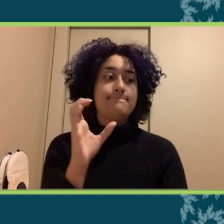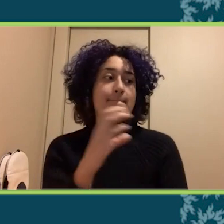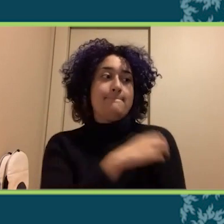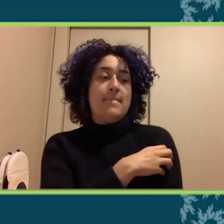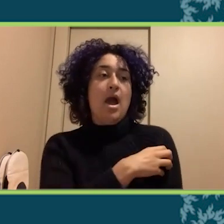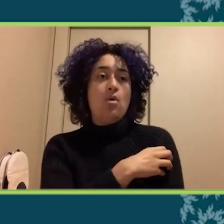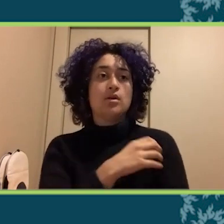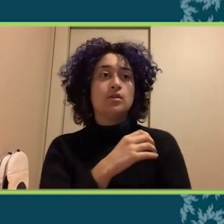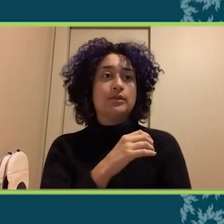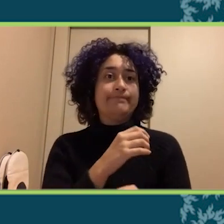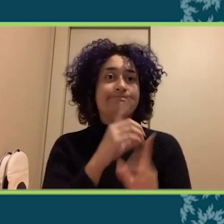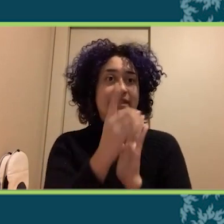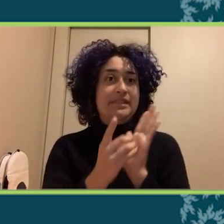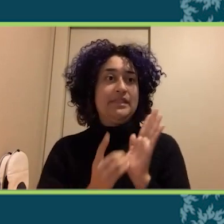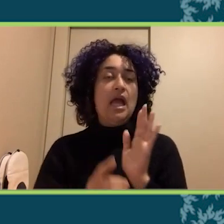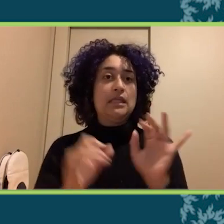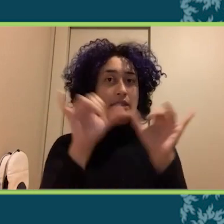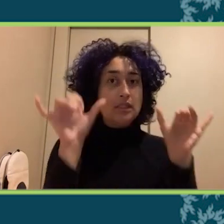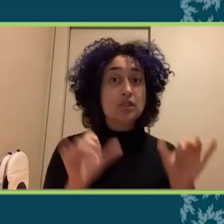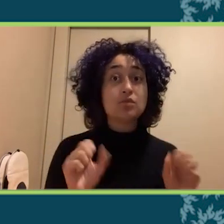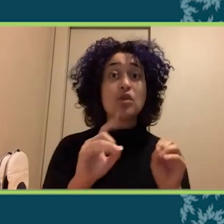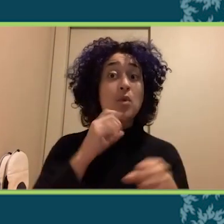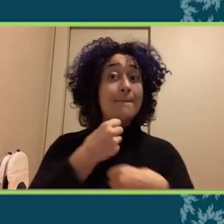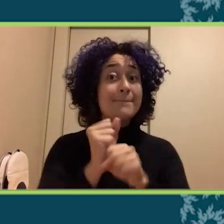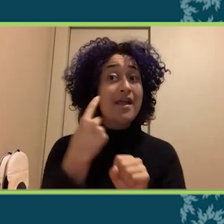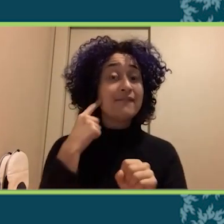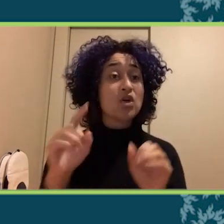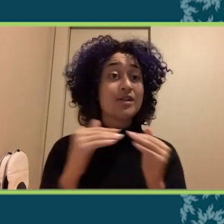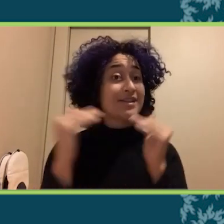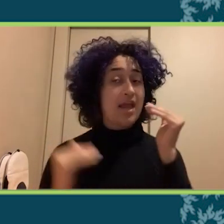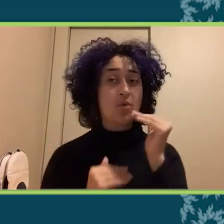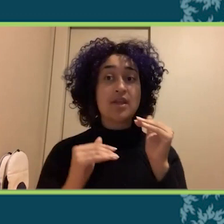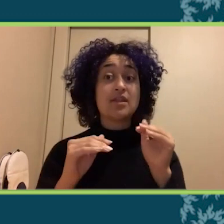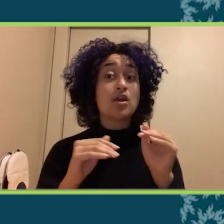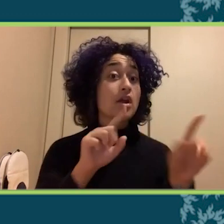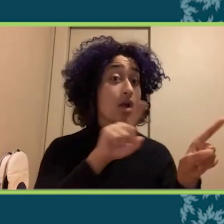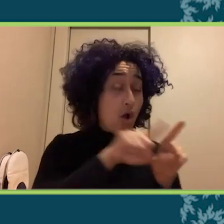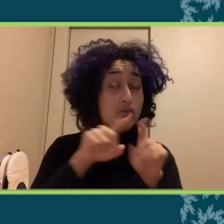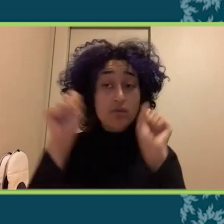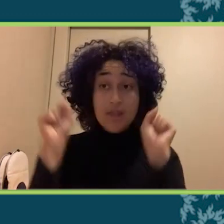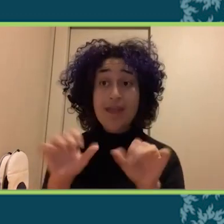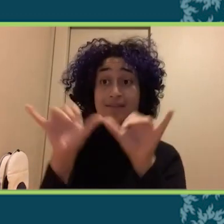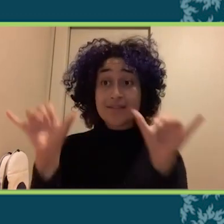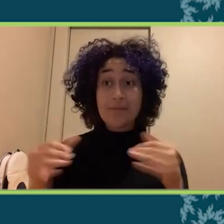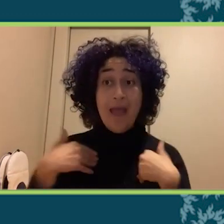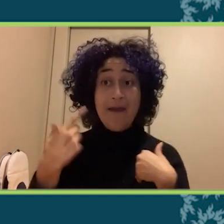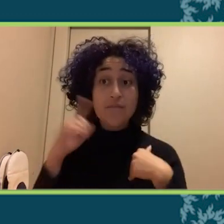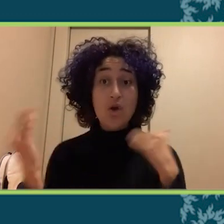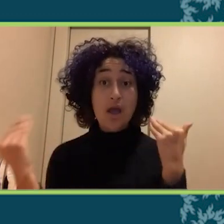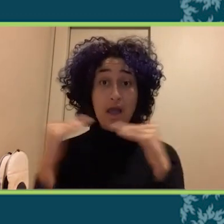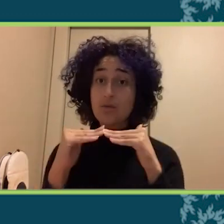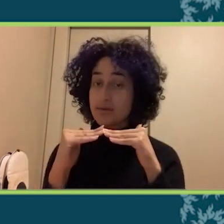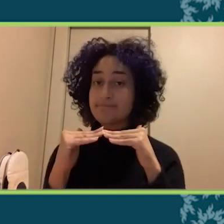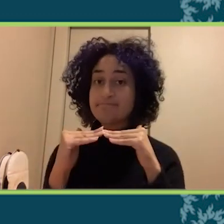so just as they were designed for inequity, they can be designed for equity. It